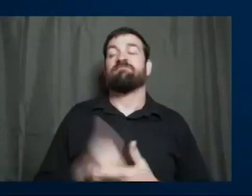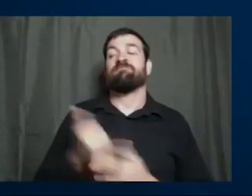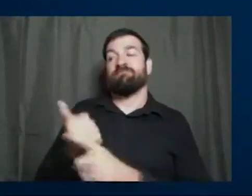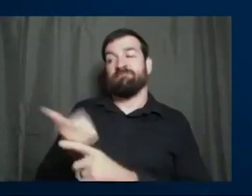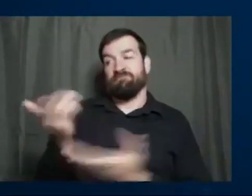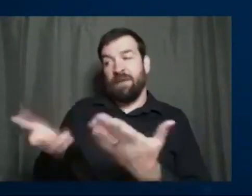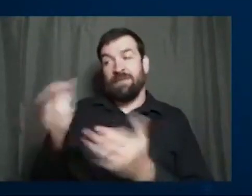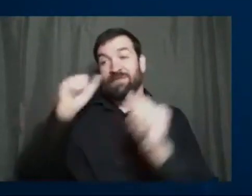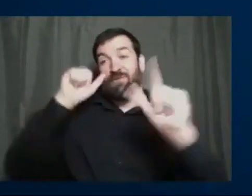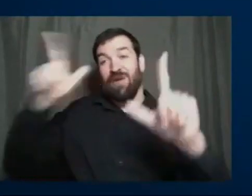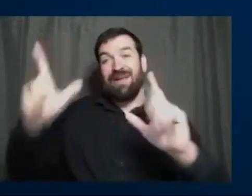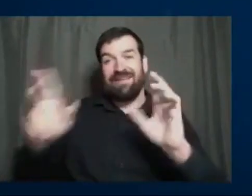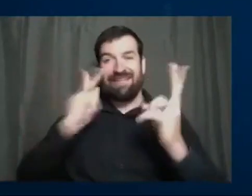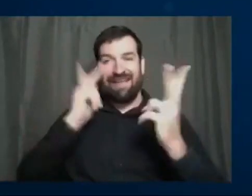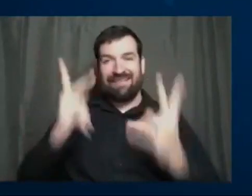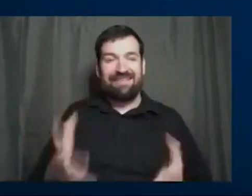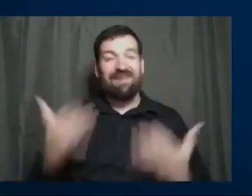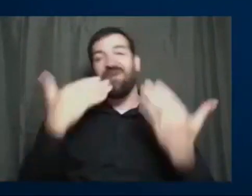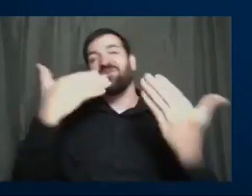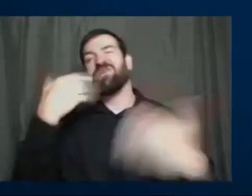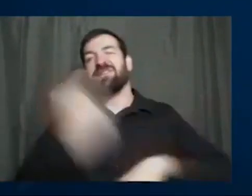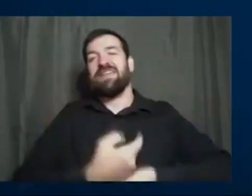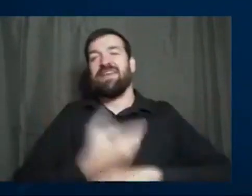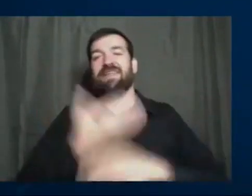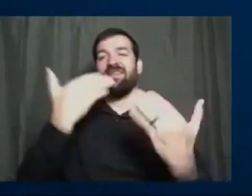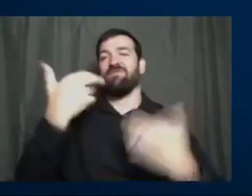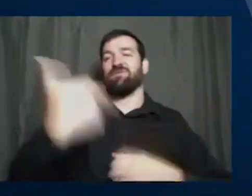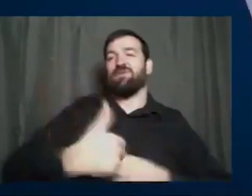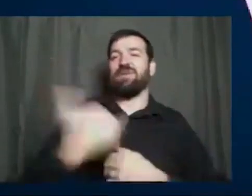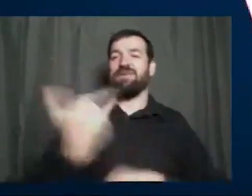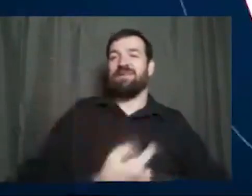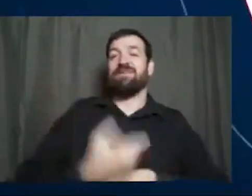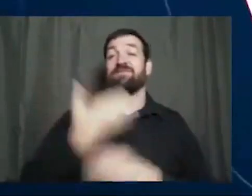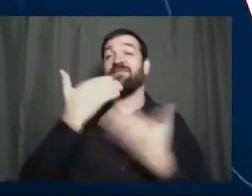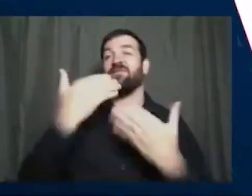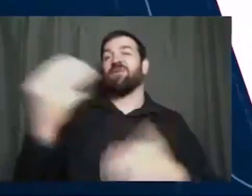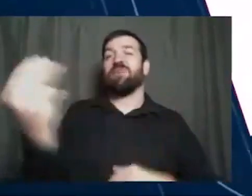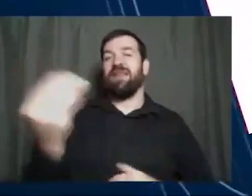may be a surprise guest. So everyone have a great day. Thanks so much for joining us. Make it a great Monday.